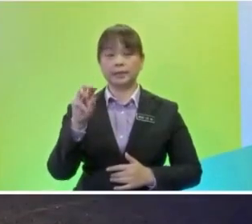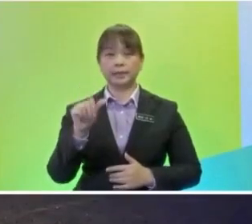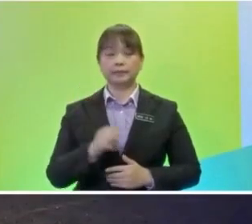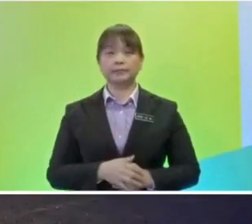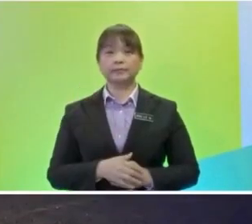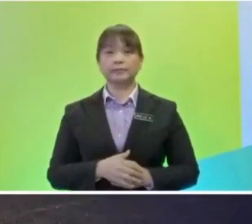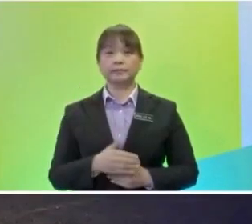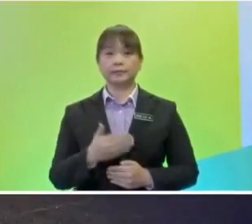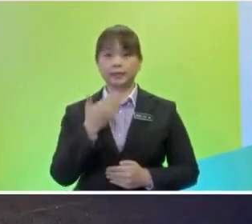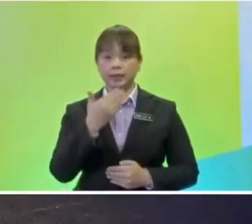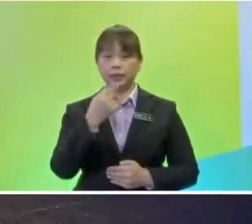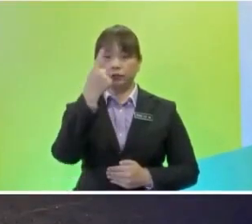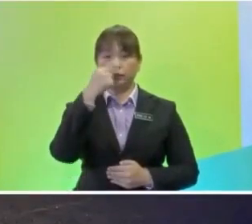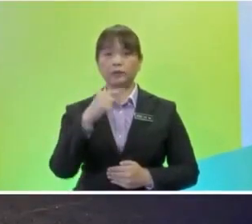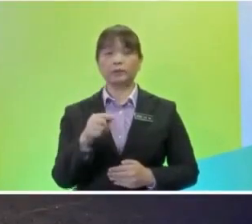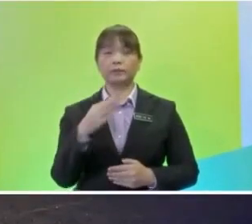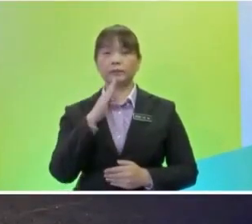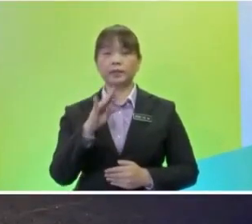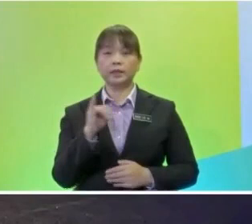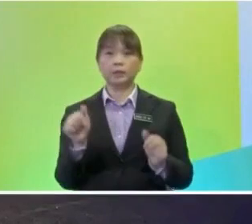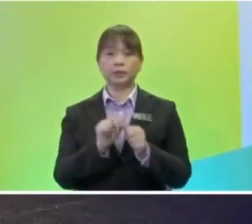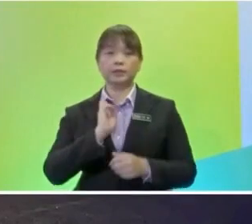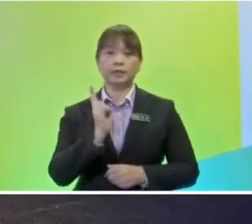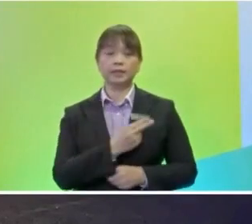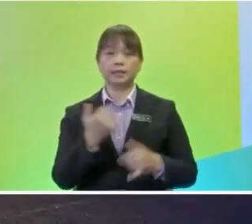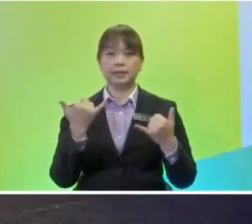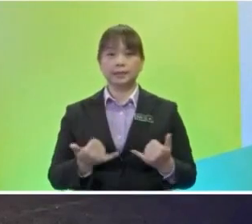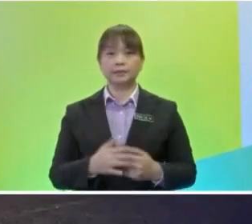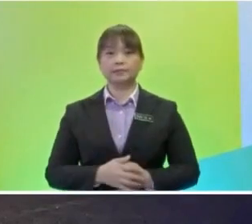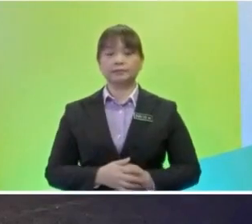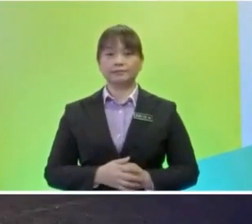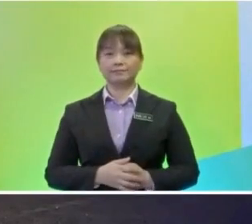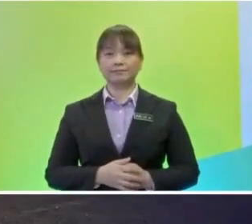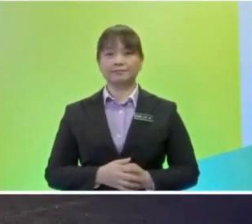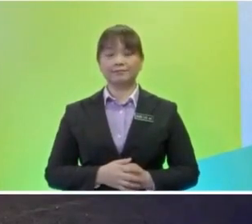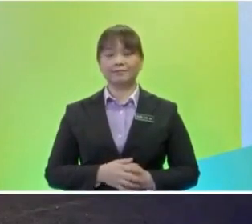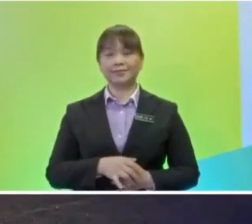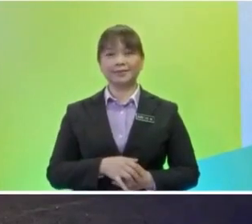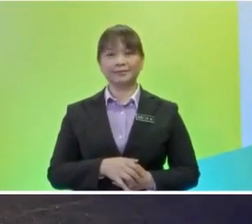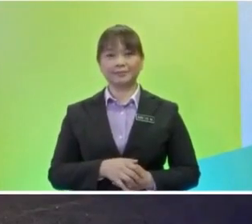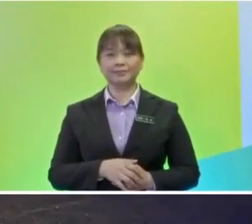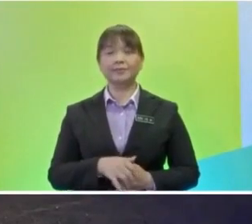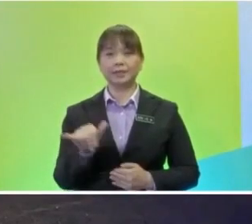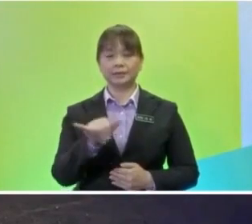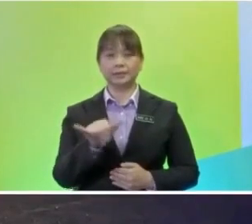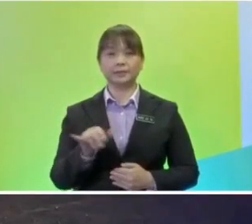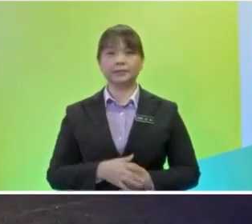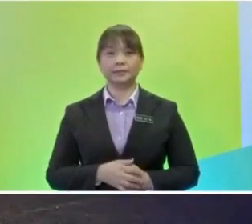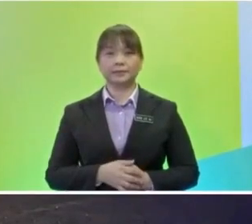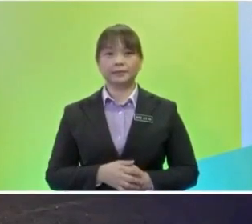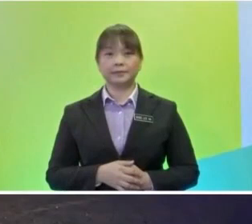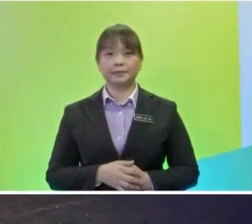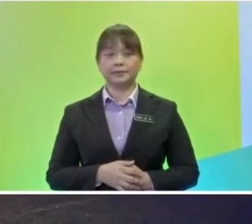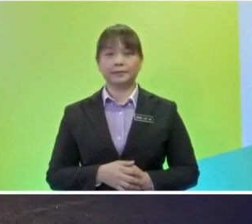so much for being with us here today, teaching us English, and also our sign language interpreter, teacher Kulina. Thanks for being with us